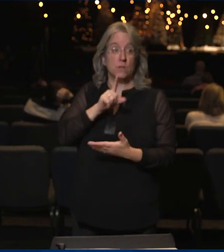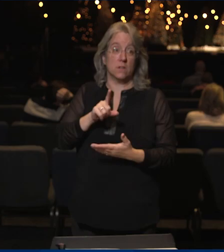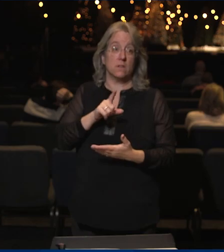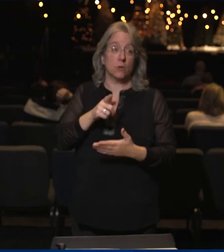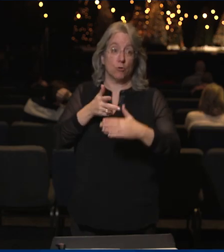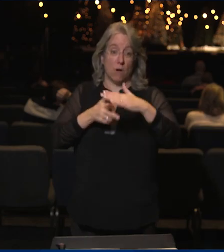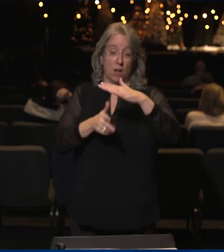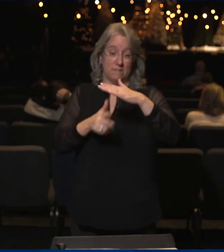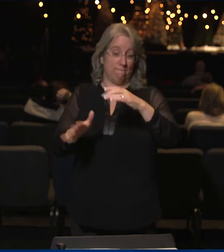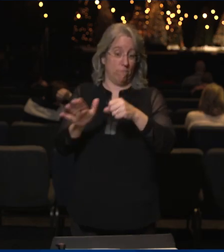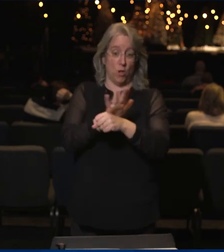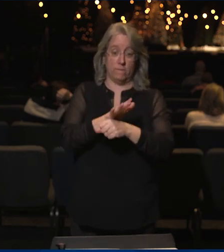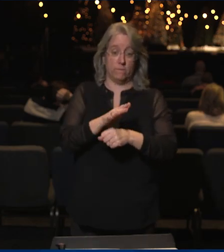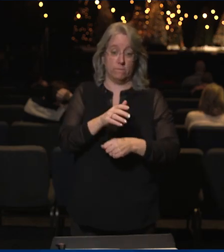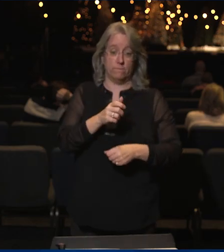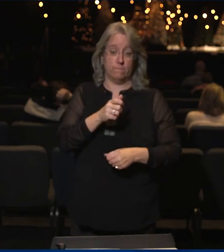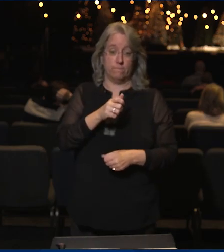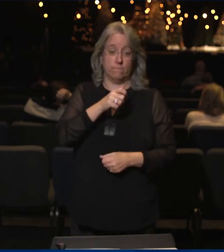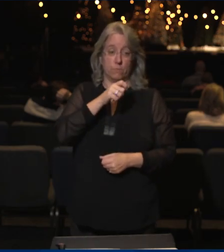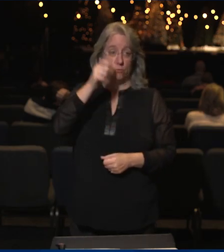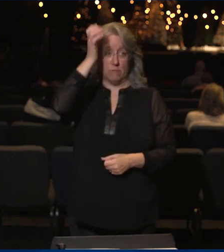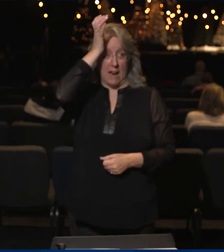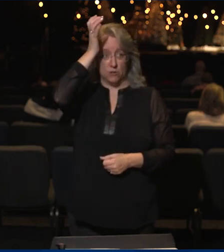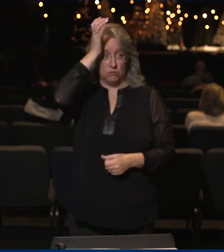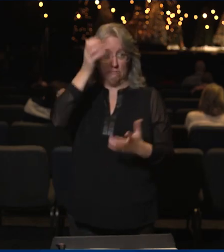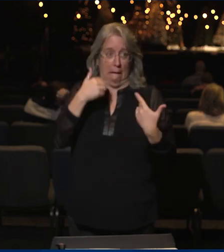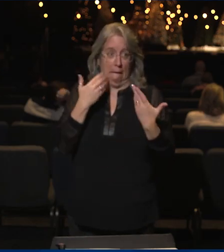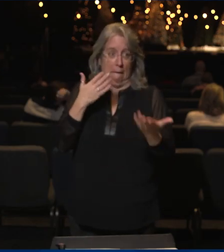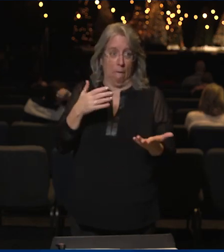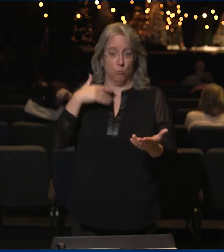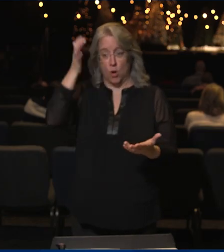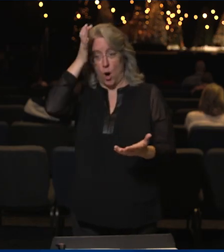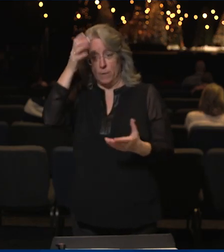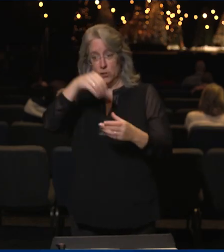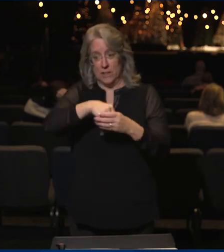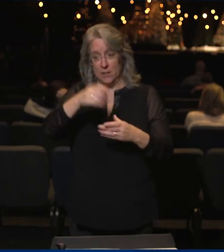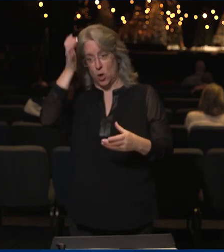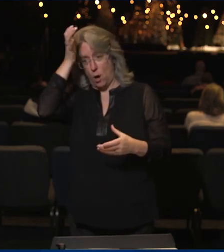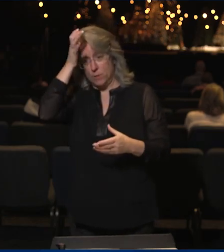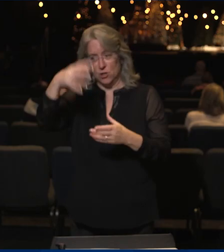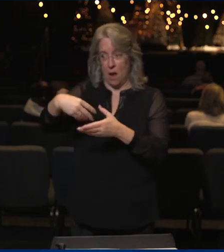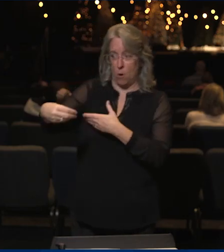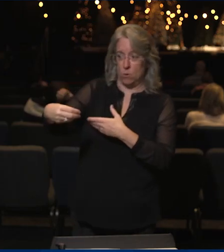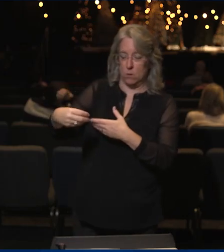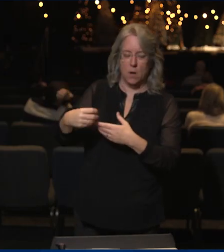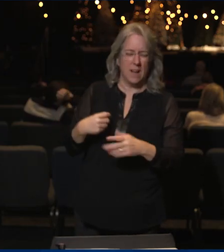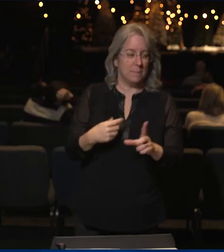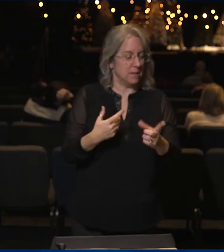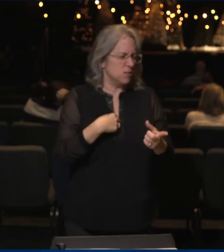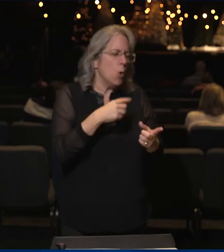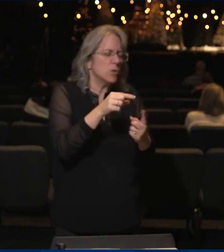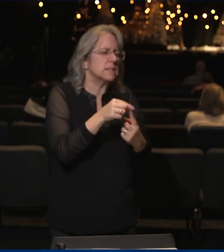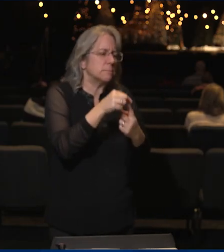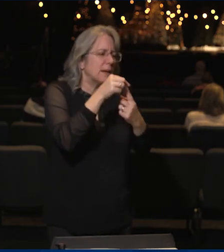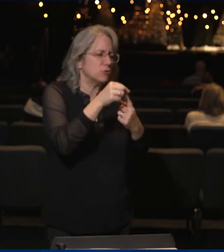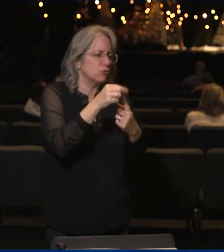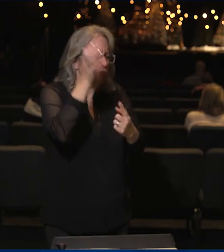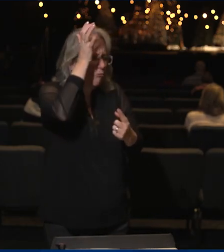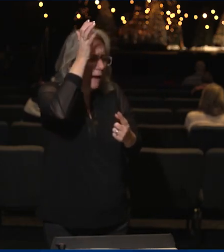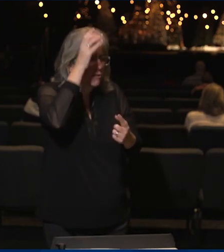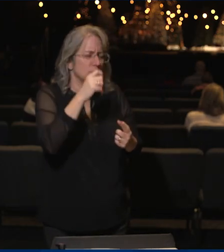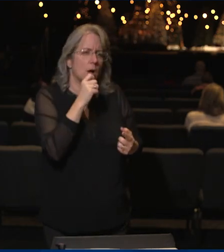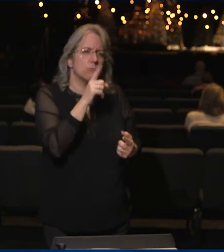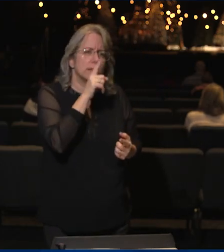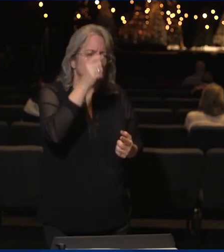of trash. I don't know what that says about us, Julia. Garbage in, garbage out. It's special trash. It is. It's not like trash. It's like